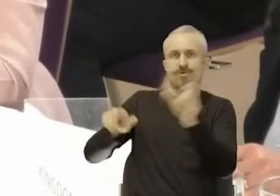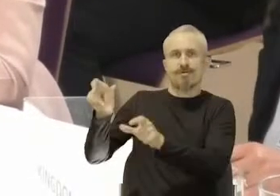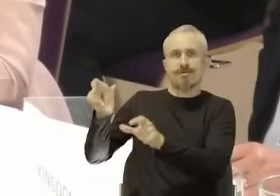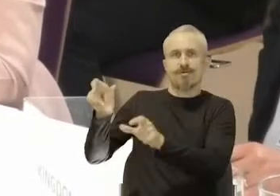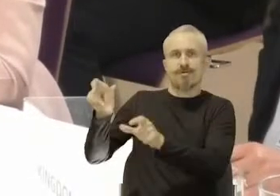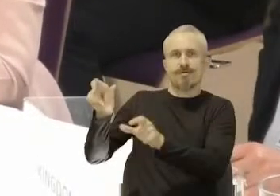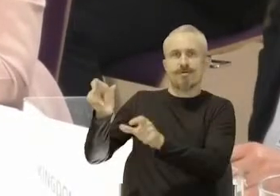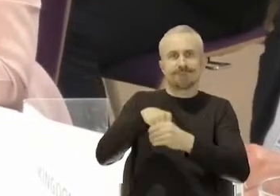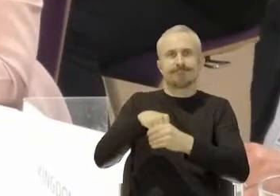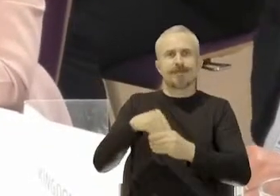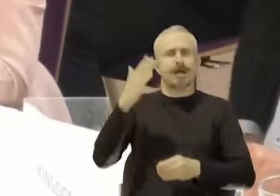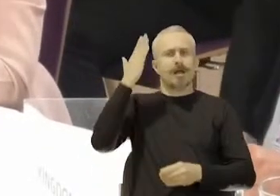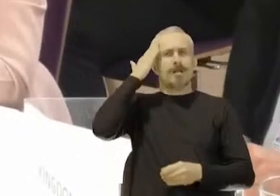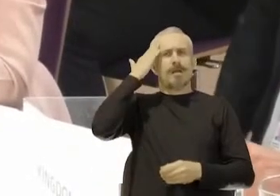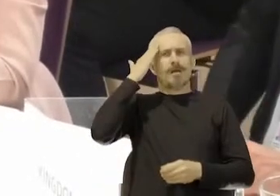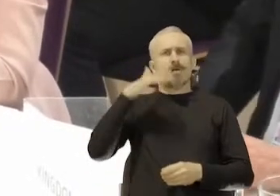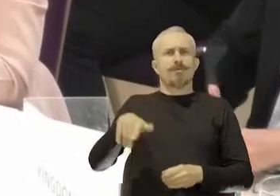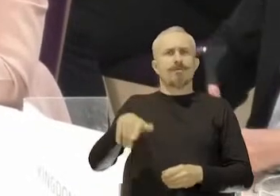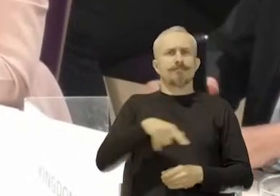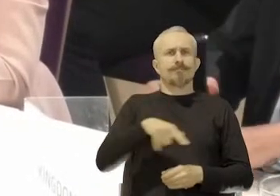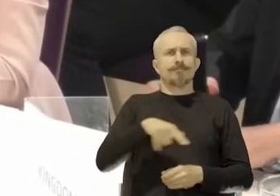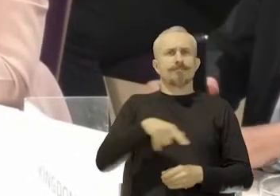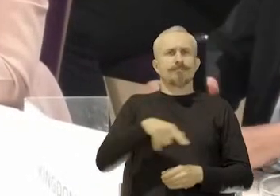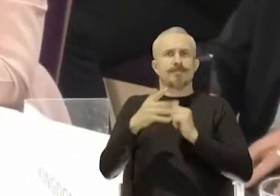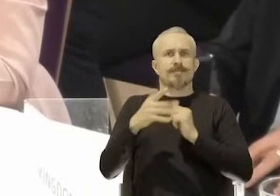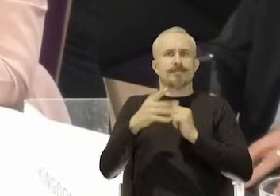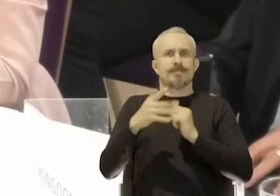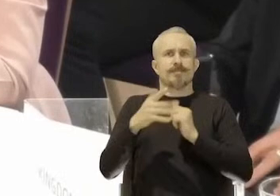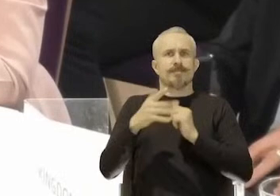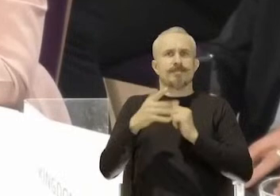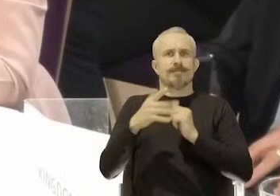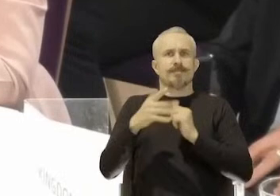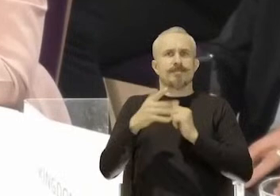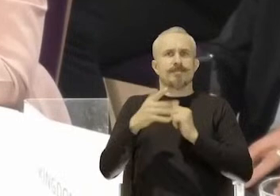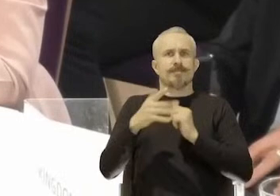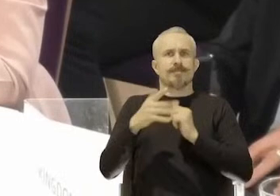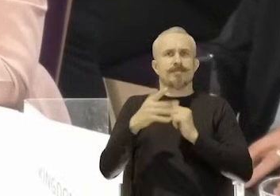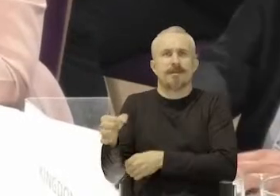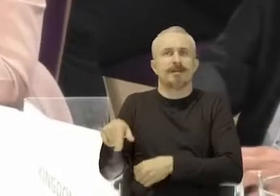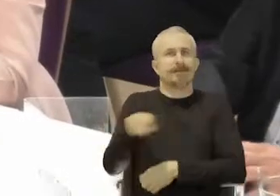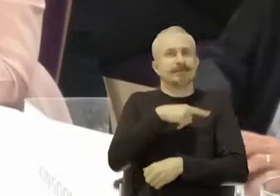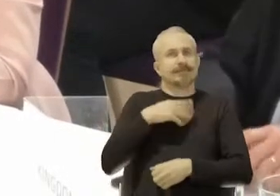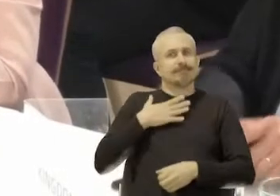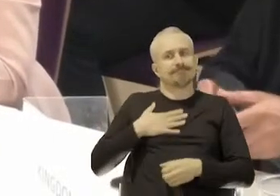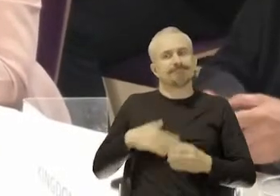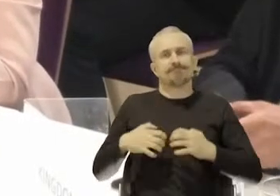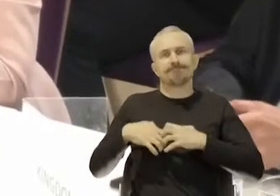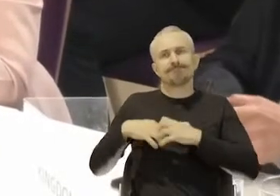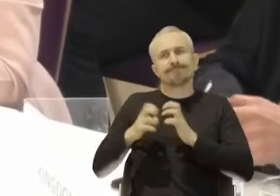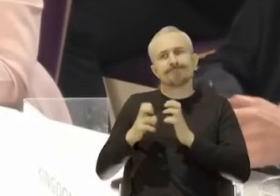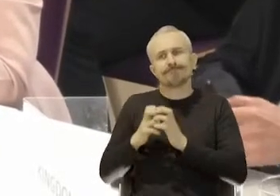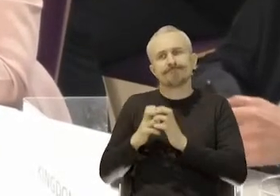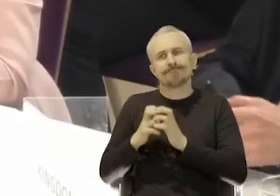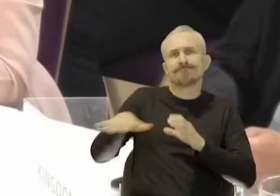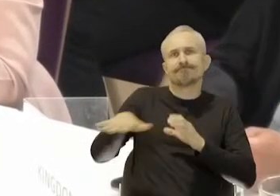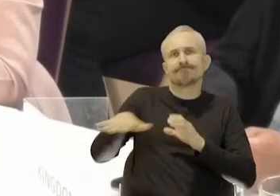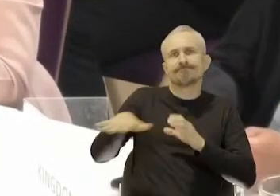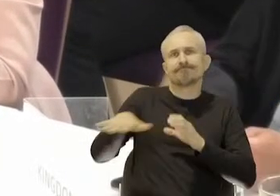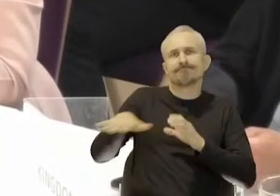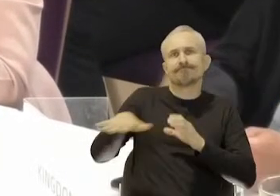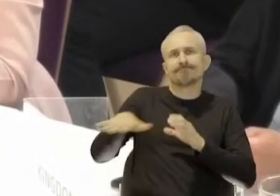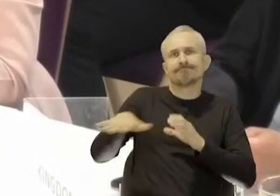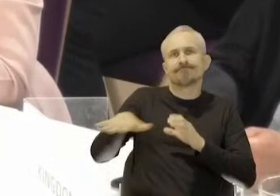and resilient. We are well aware of the fact that we are not a big country, and therefore we want to come up with